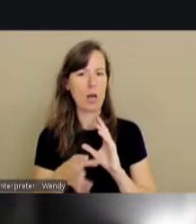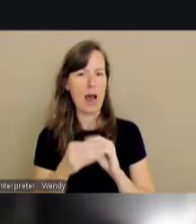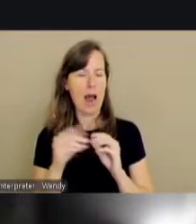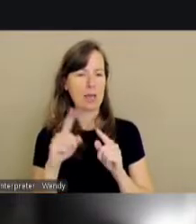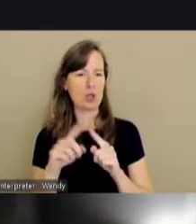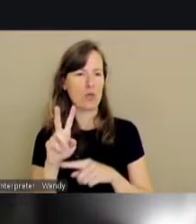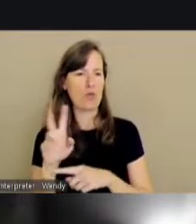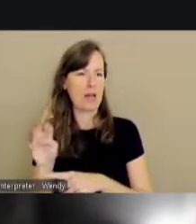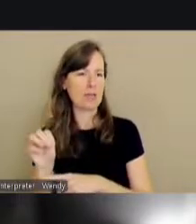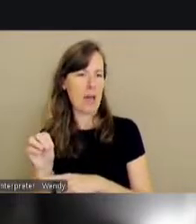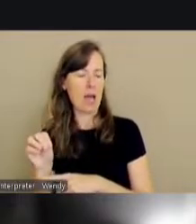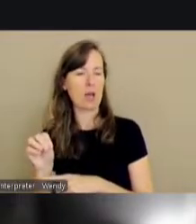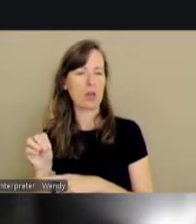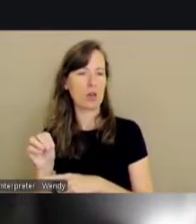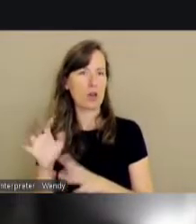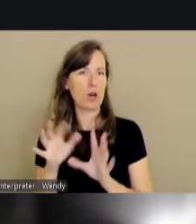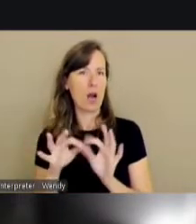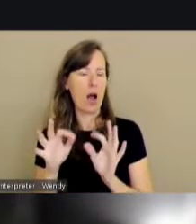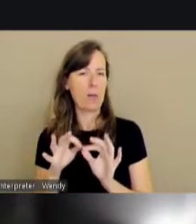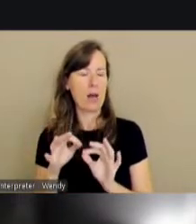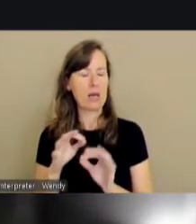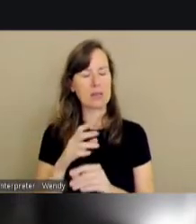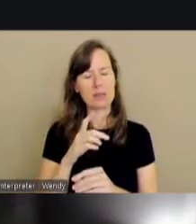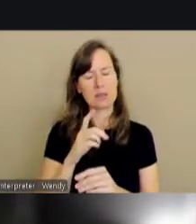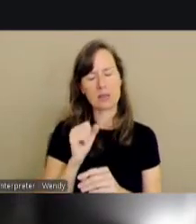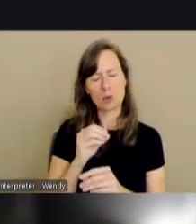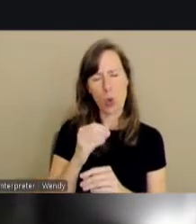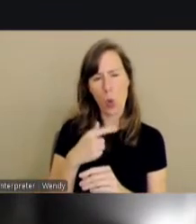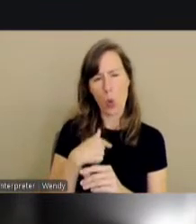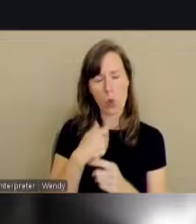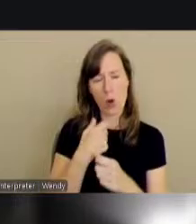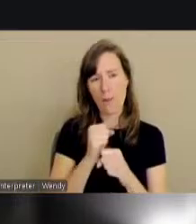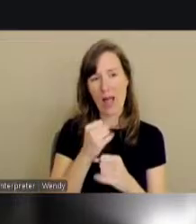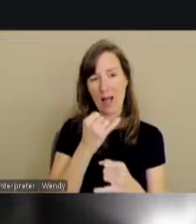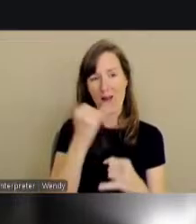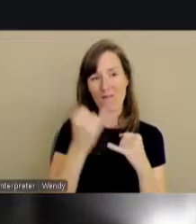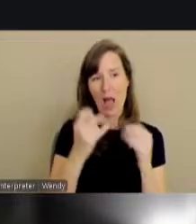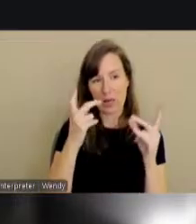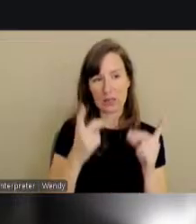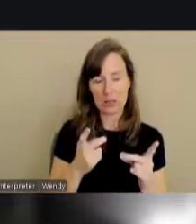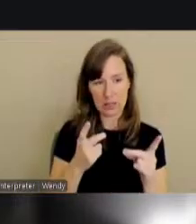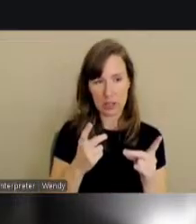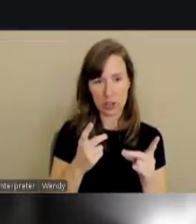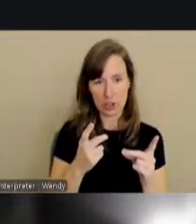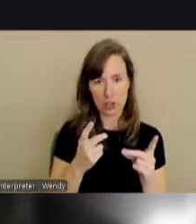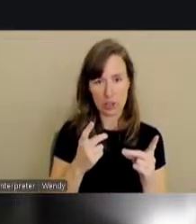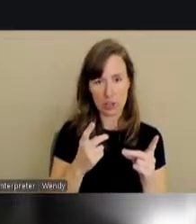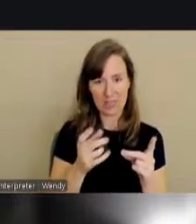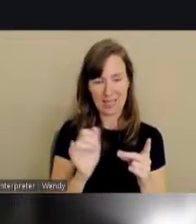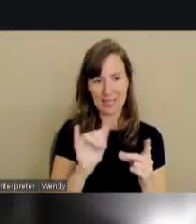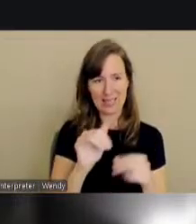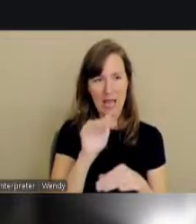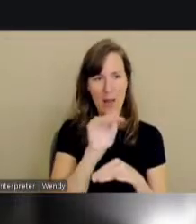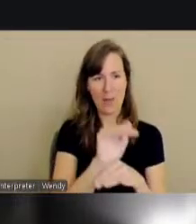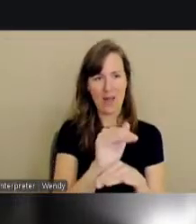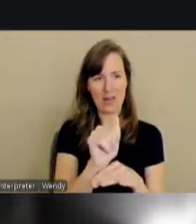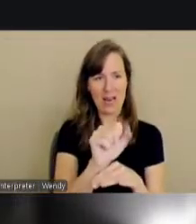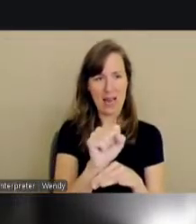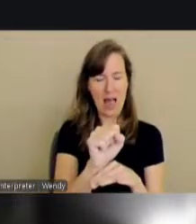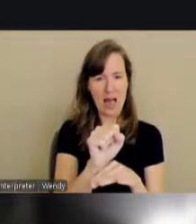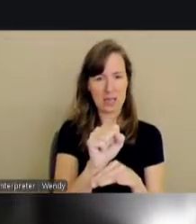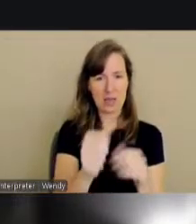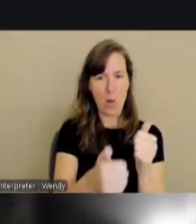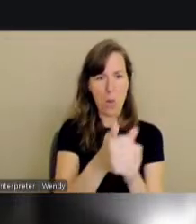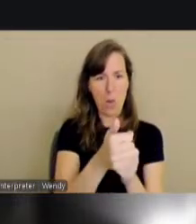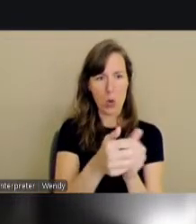would make the final decision on tax increase the same evening as the most